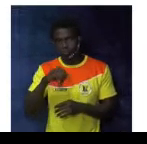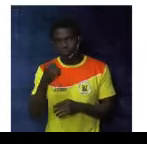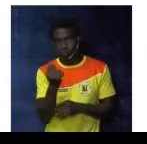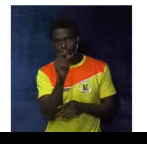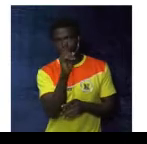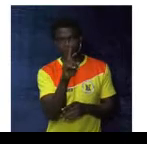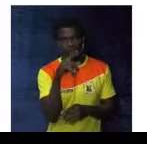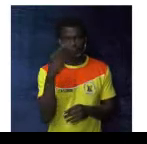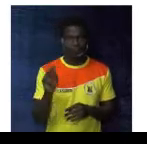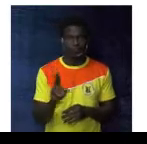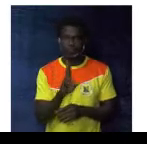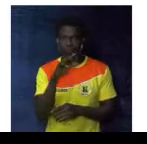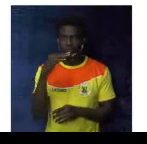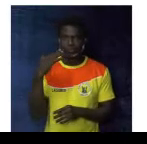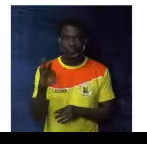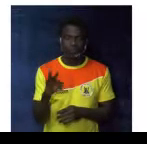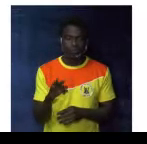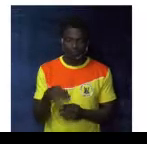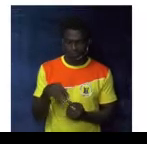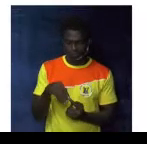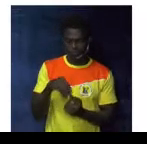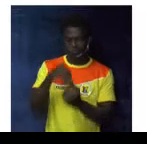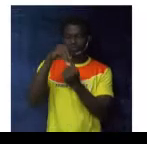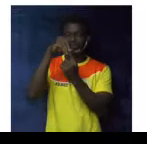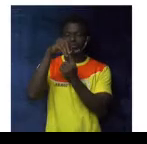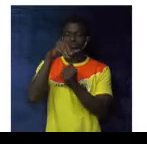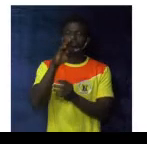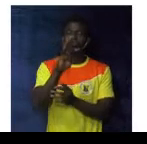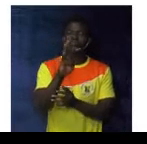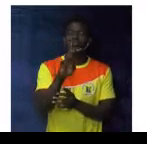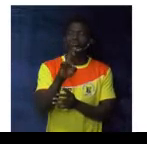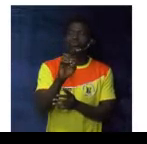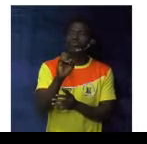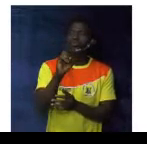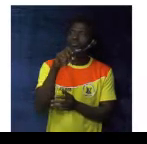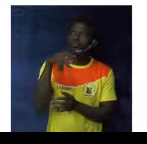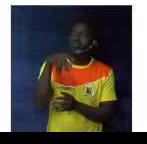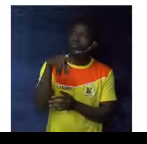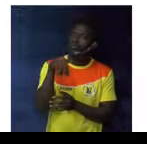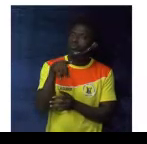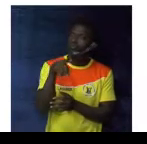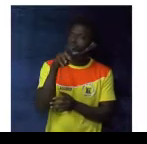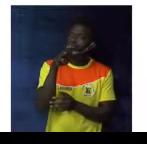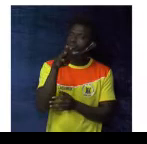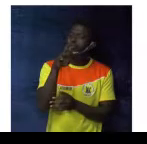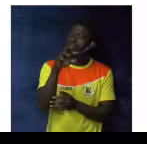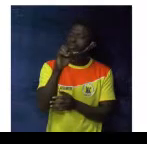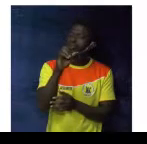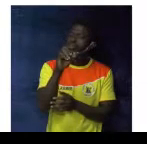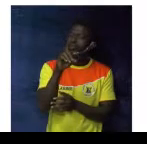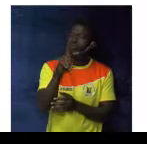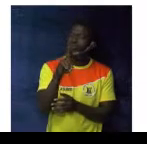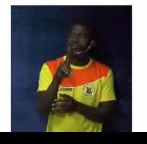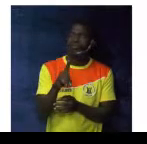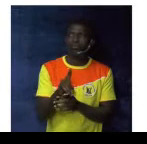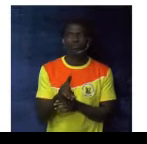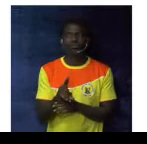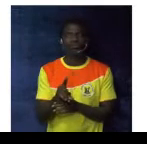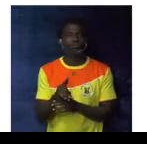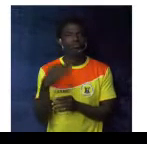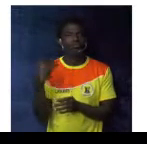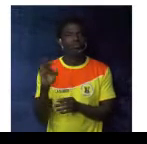technology in farming. Let's look at another one. The use of special breeds of crops to improve quality